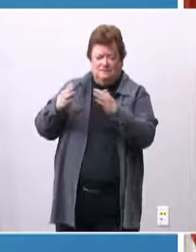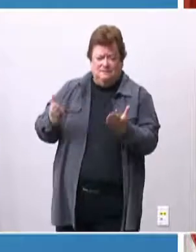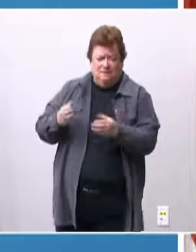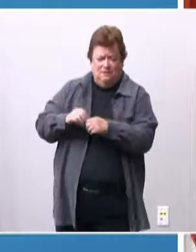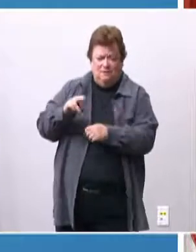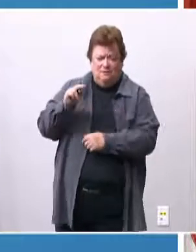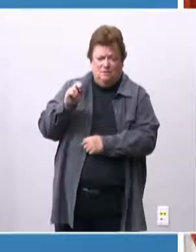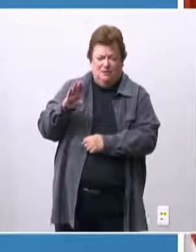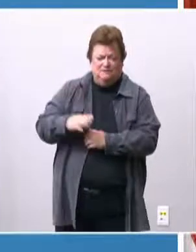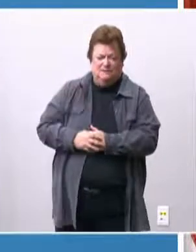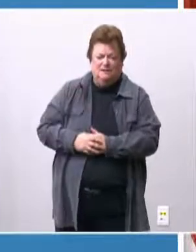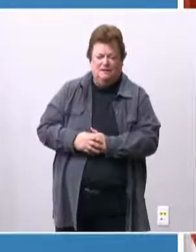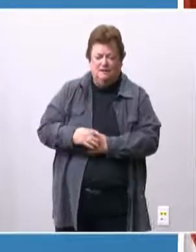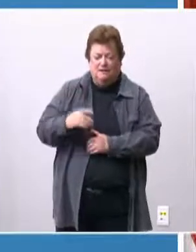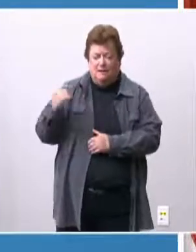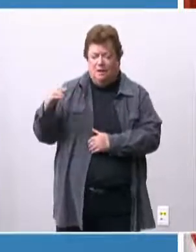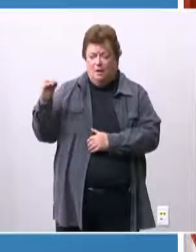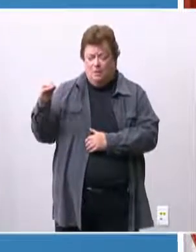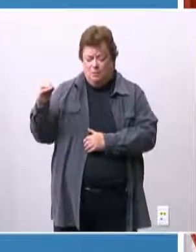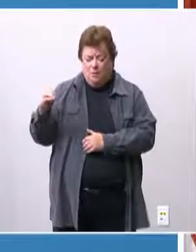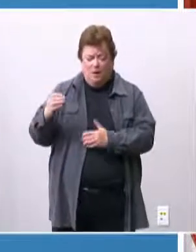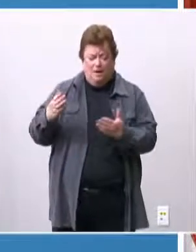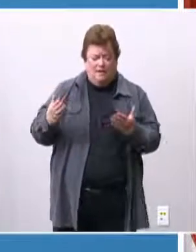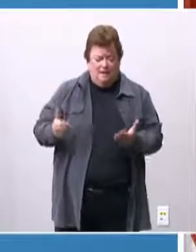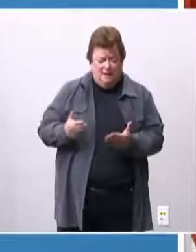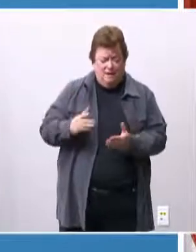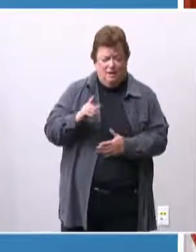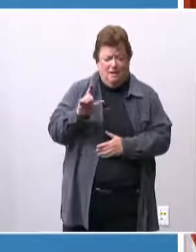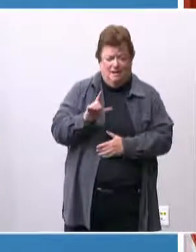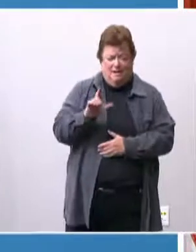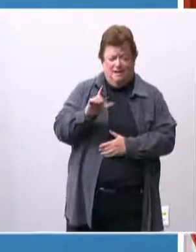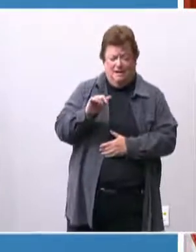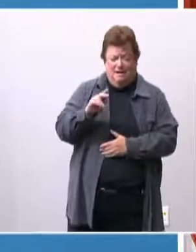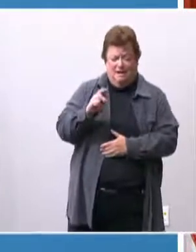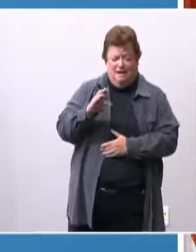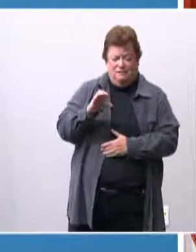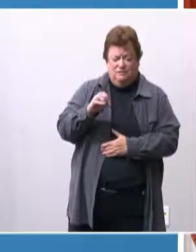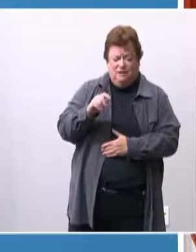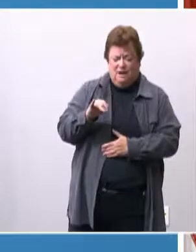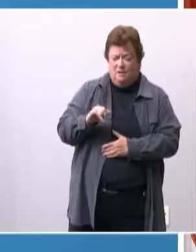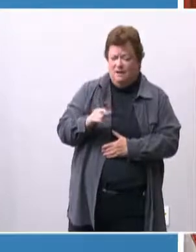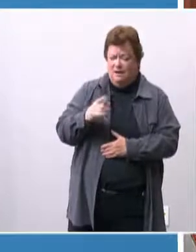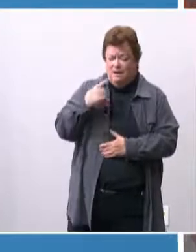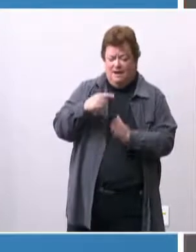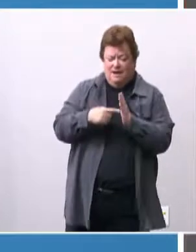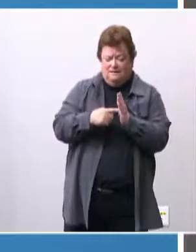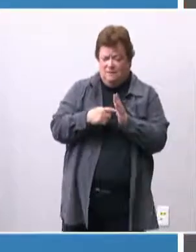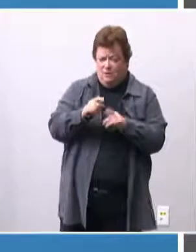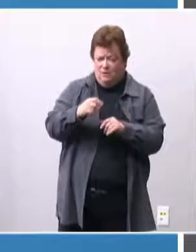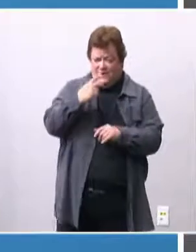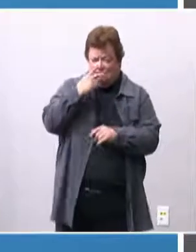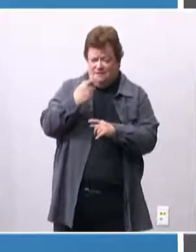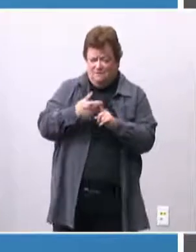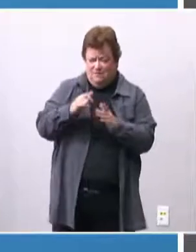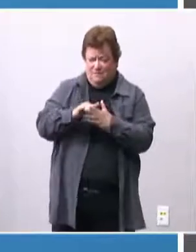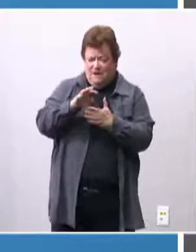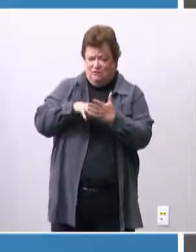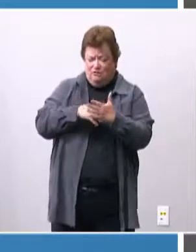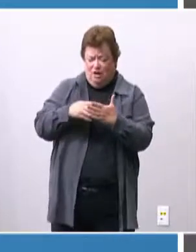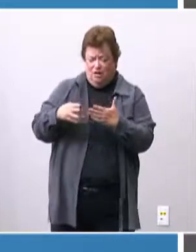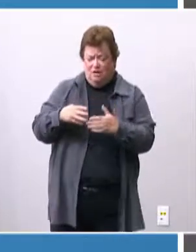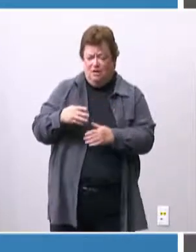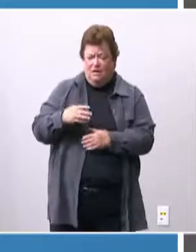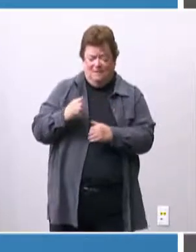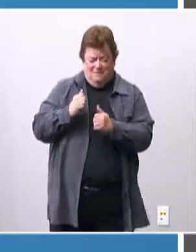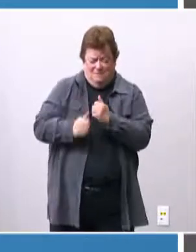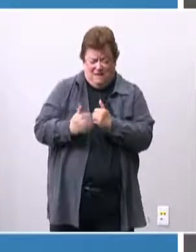Nebraska, in Omaha, and here in Lancaster County. For example, as you can see on this chart, over the past